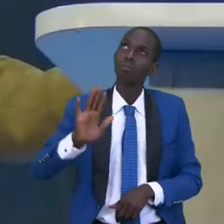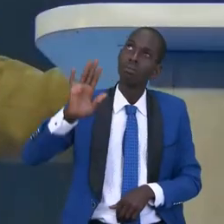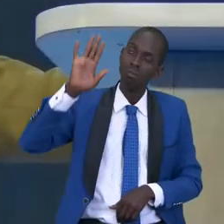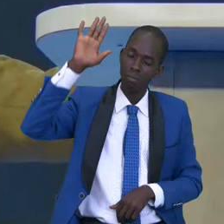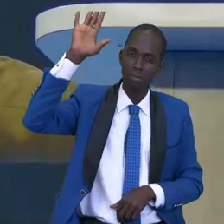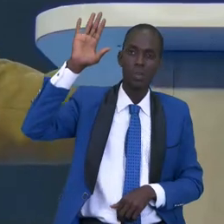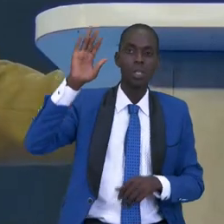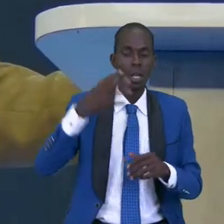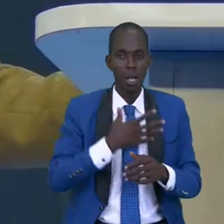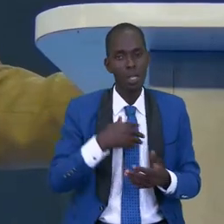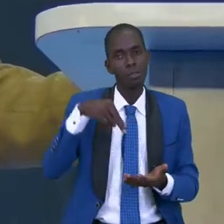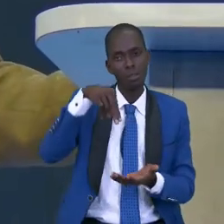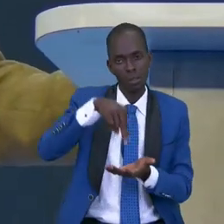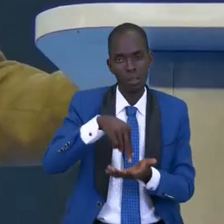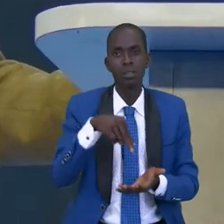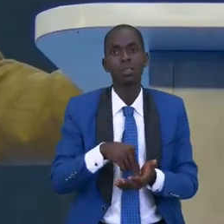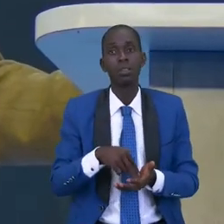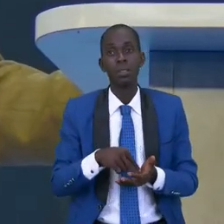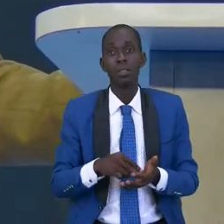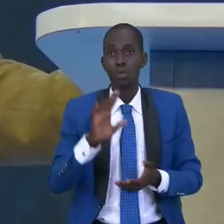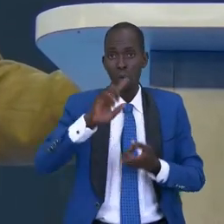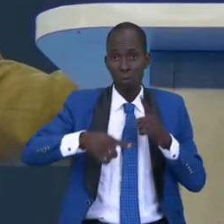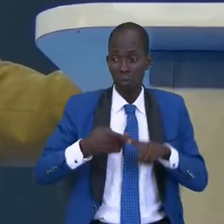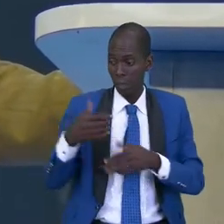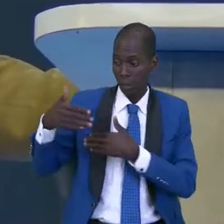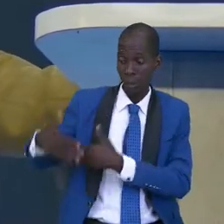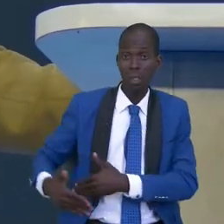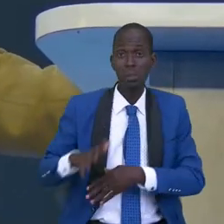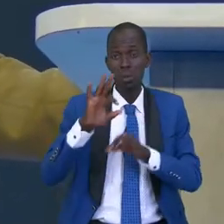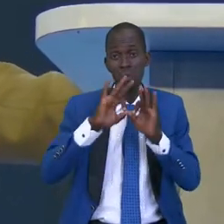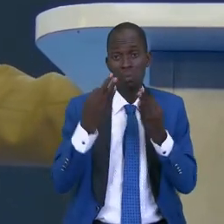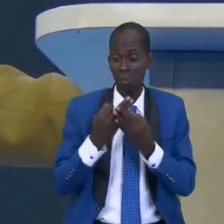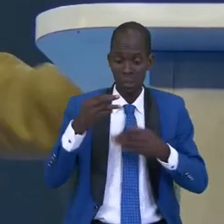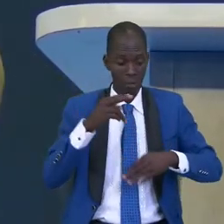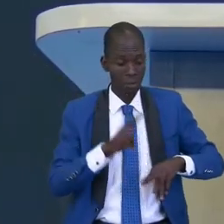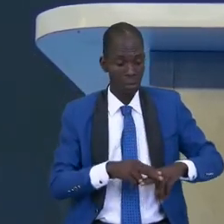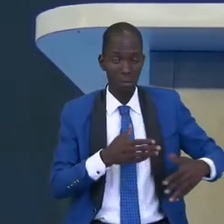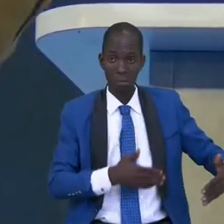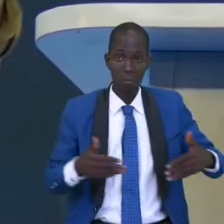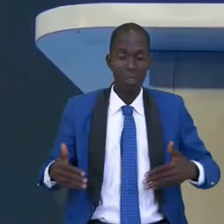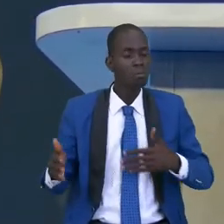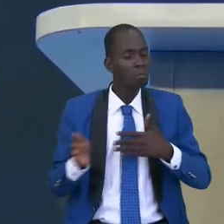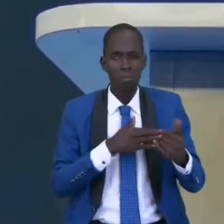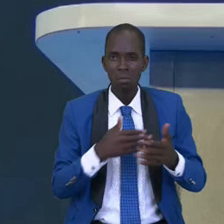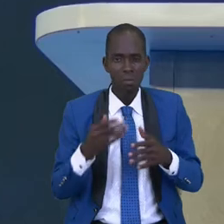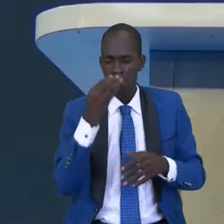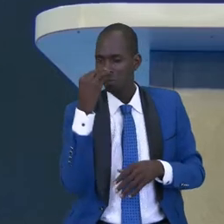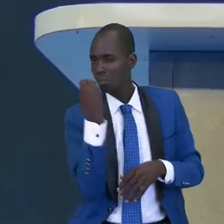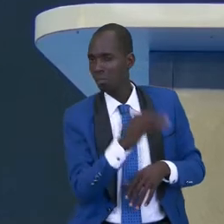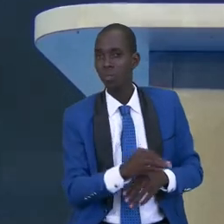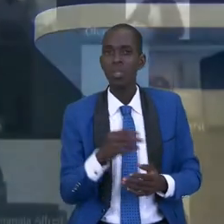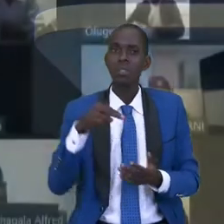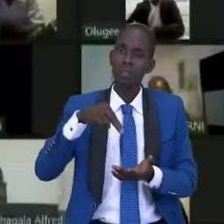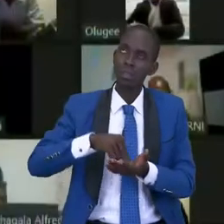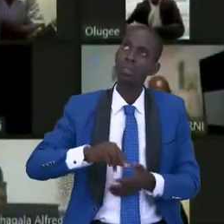Over the radio, stand up there. On television, you are hearing the message, stand up there. Online, anywhere, stand